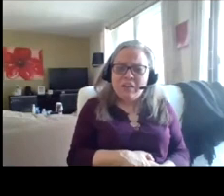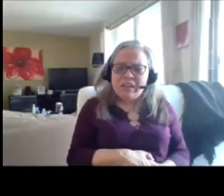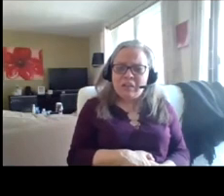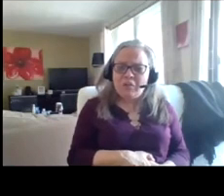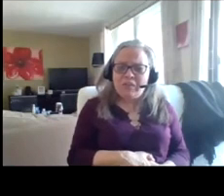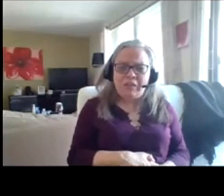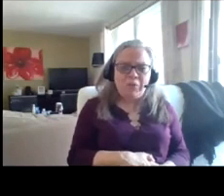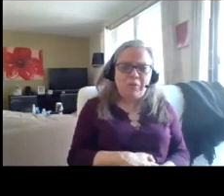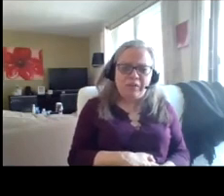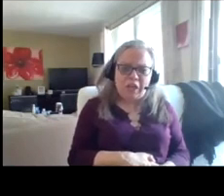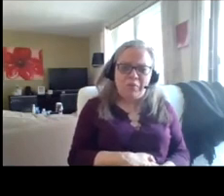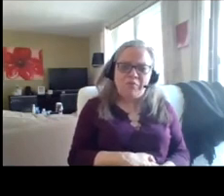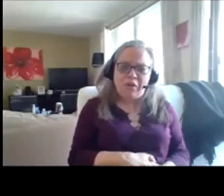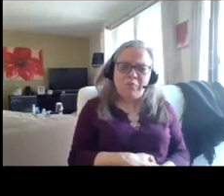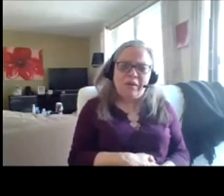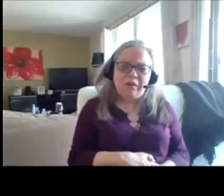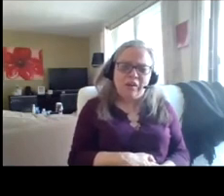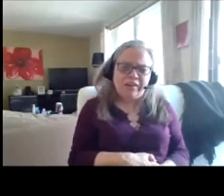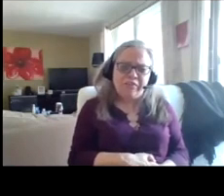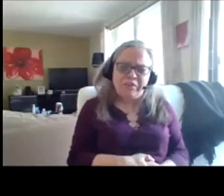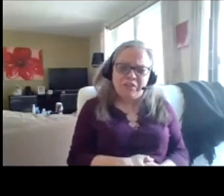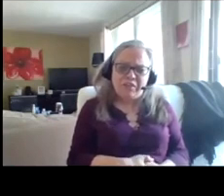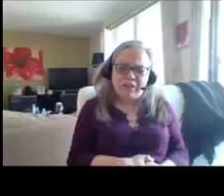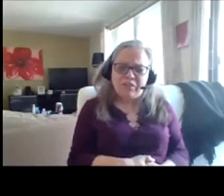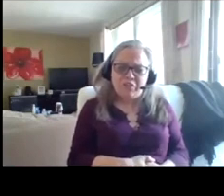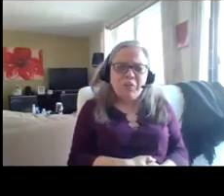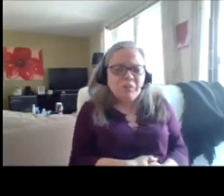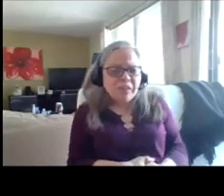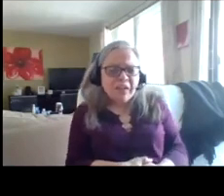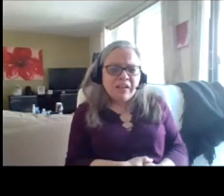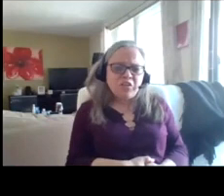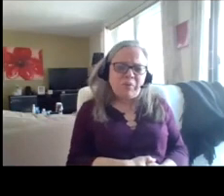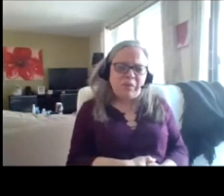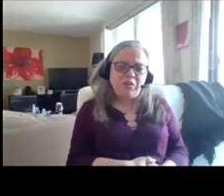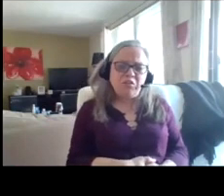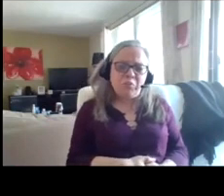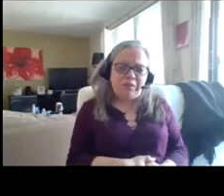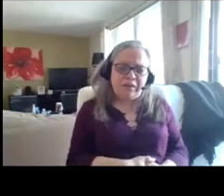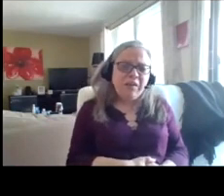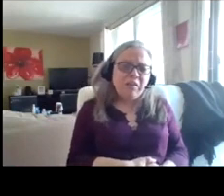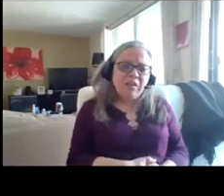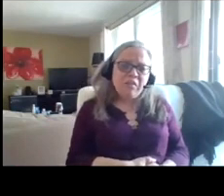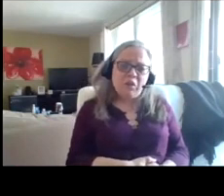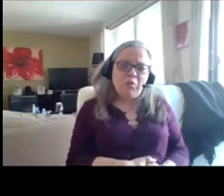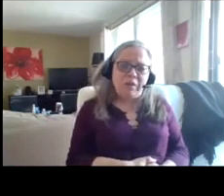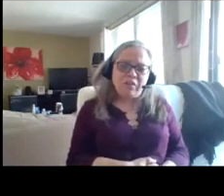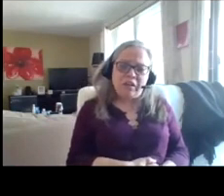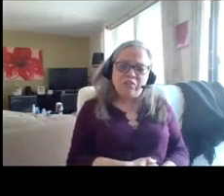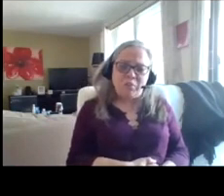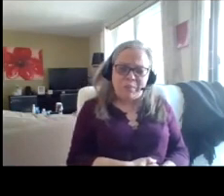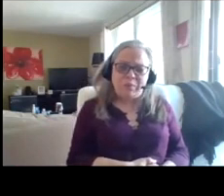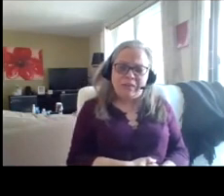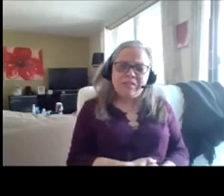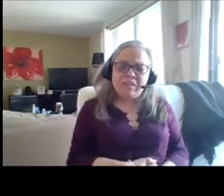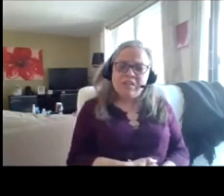entirely, including the complete name and phone number and contact information of the individual. Should it be needed. The OPH clinics